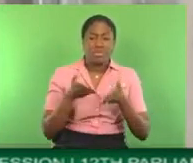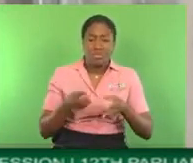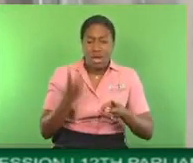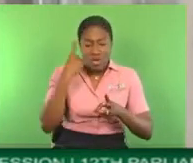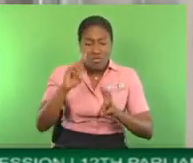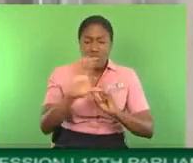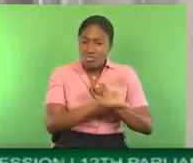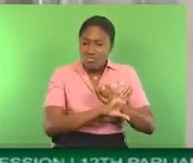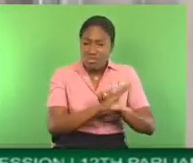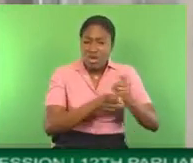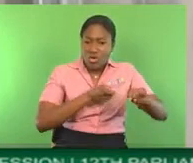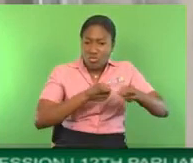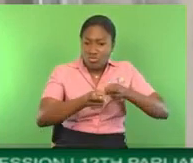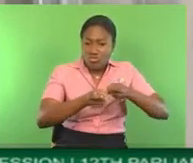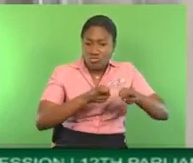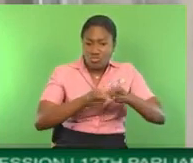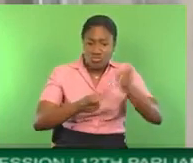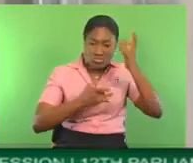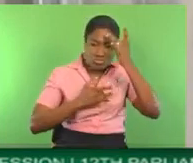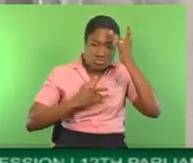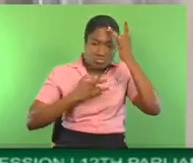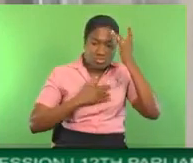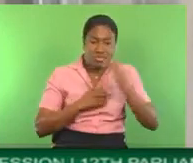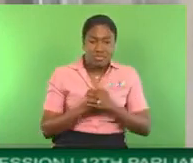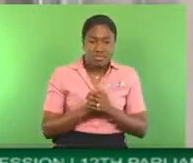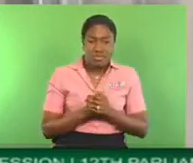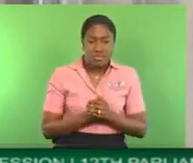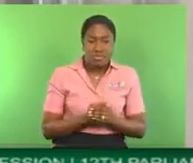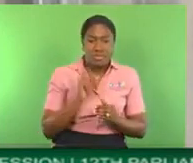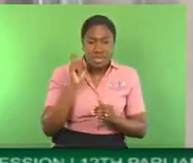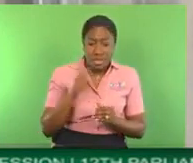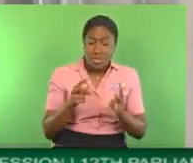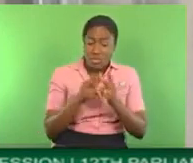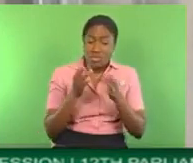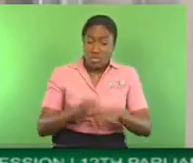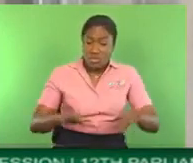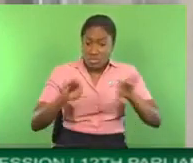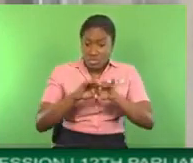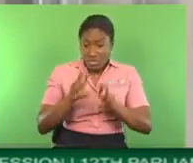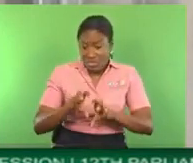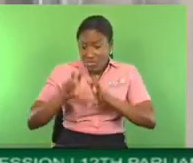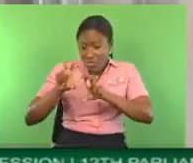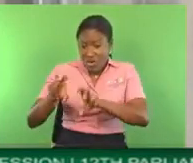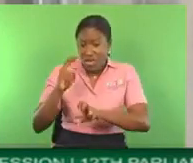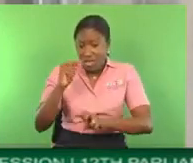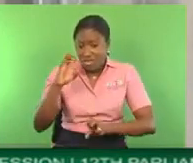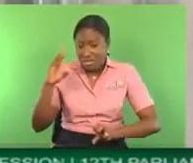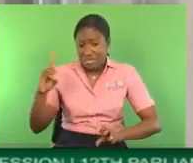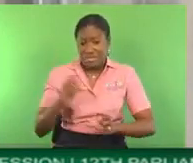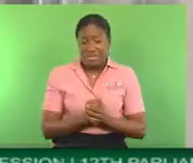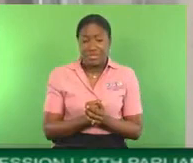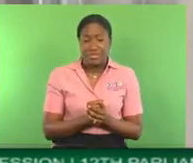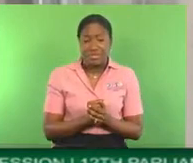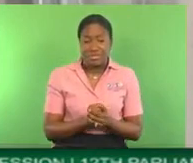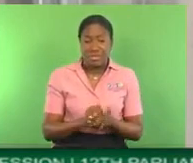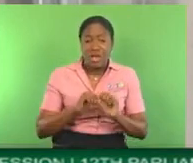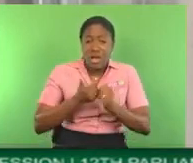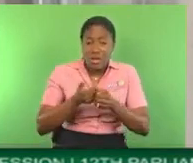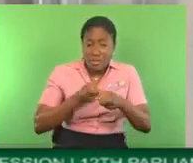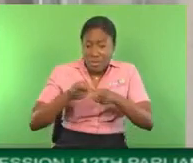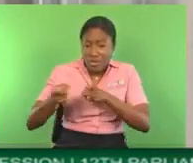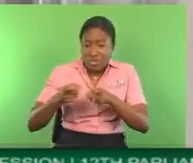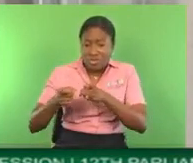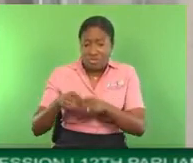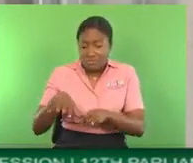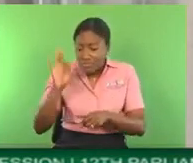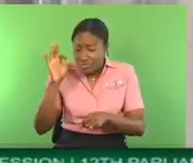control them. Invest in better management of NCDs is critical. Management of NCDs includes detecting,